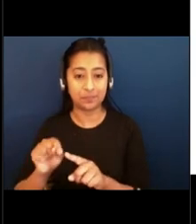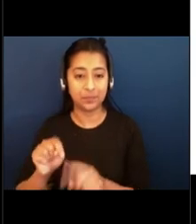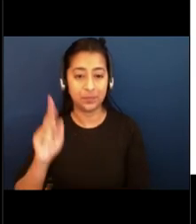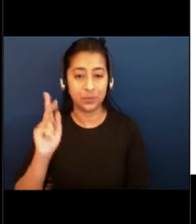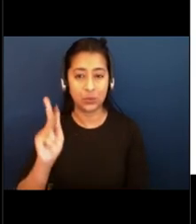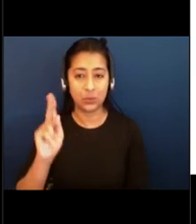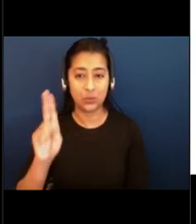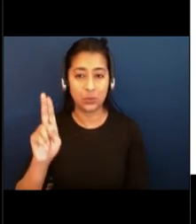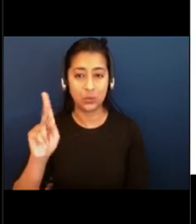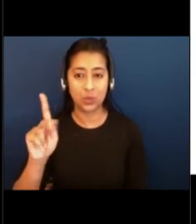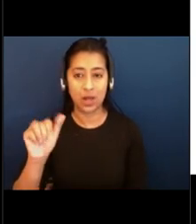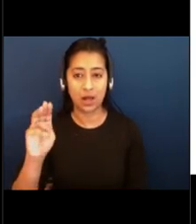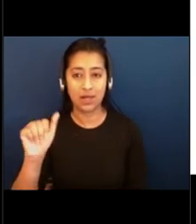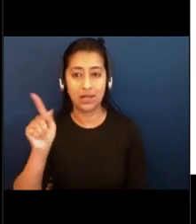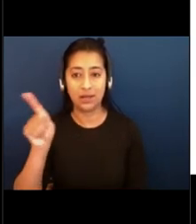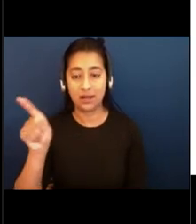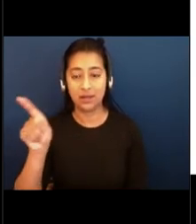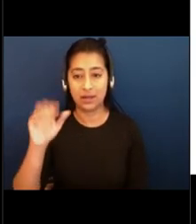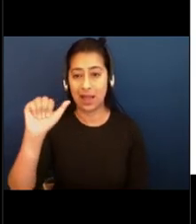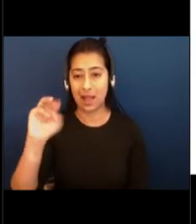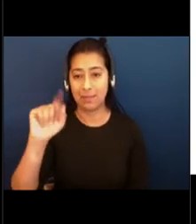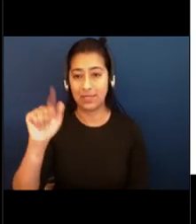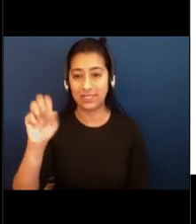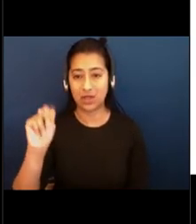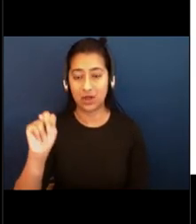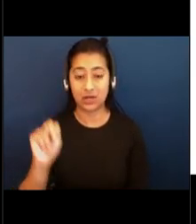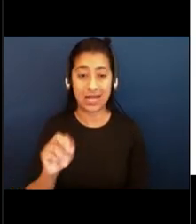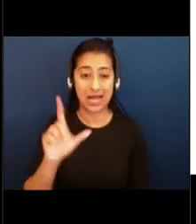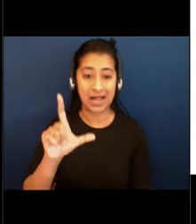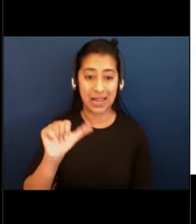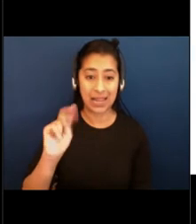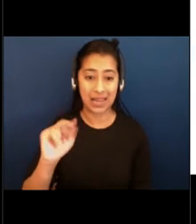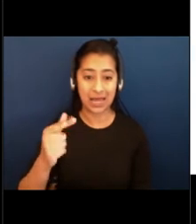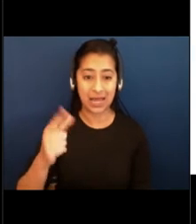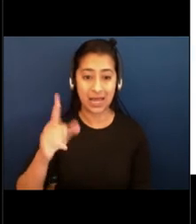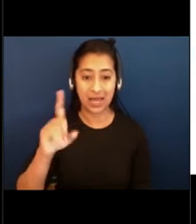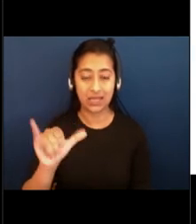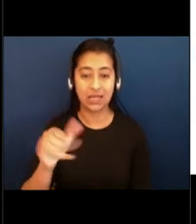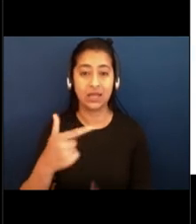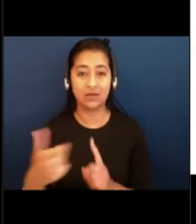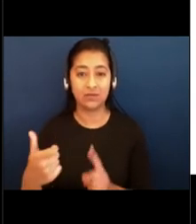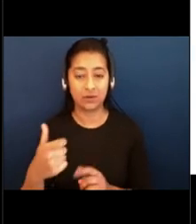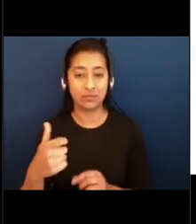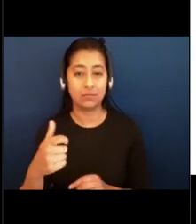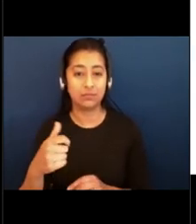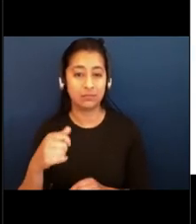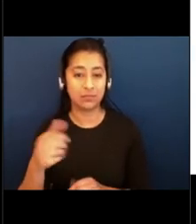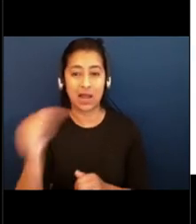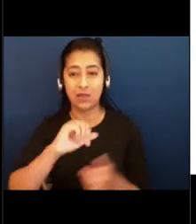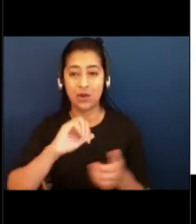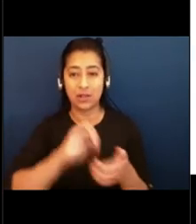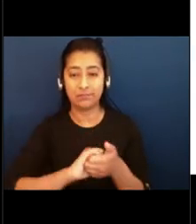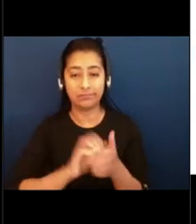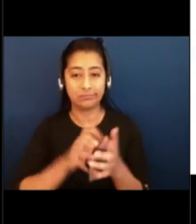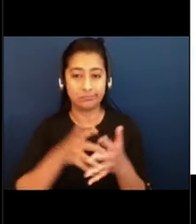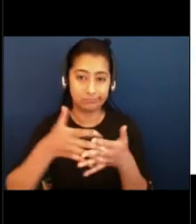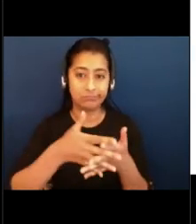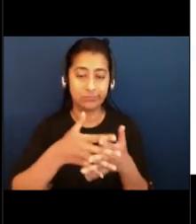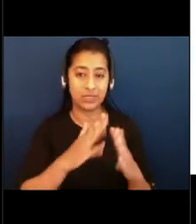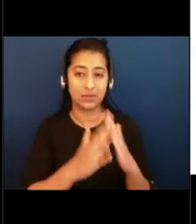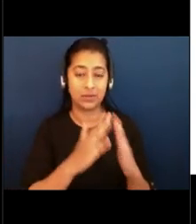in the Amazon. The Langley paper is drawing from a Kushata collaboration, deeply embedded in the community, coming from